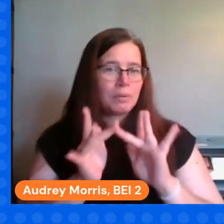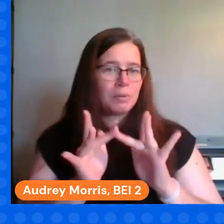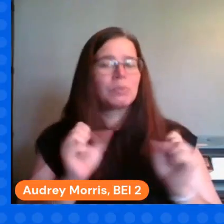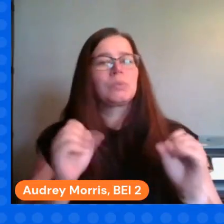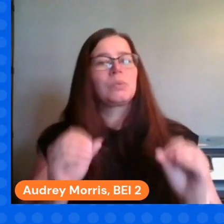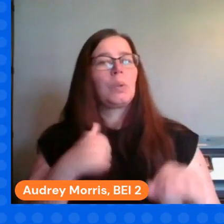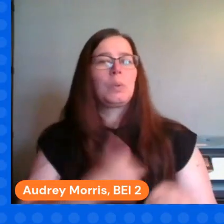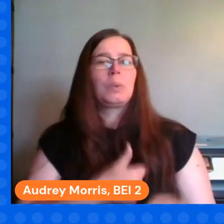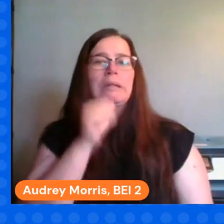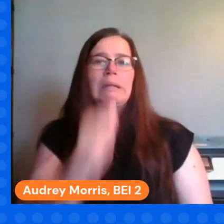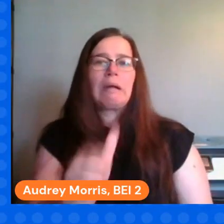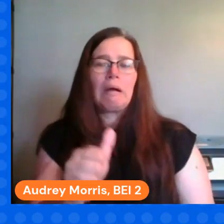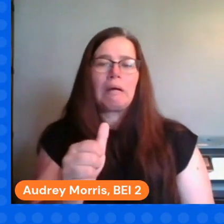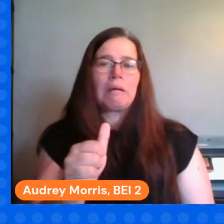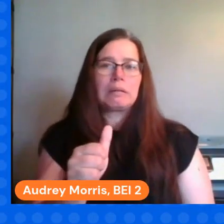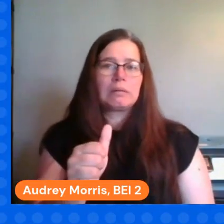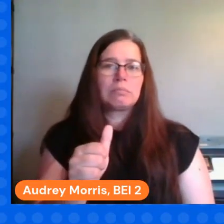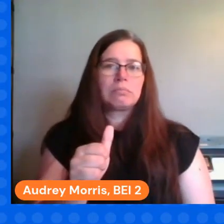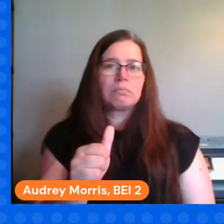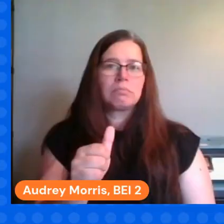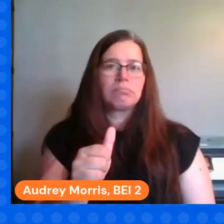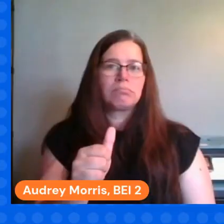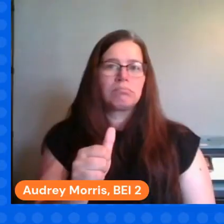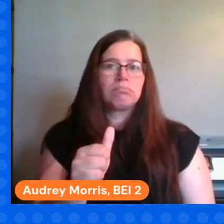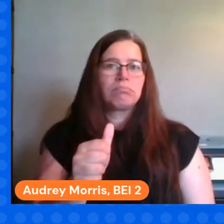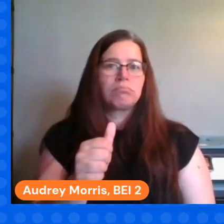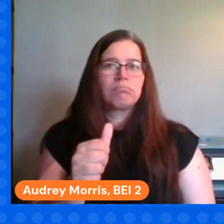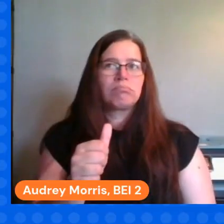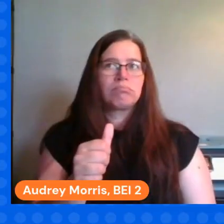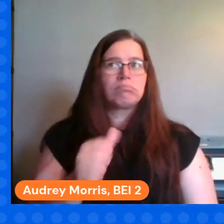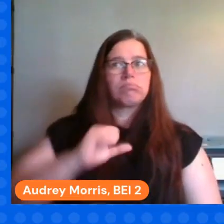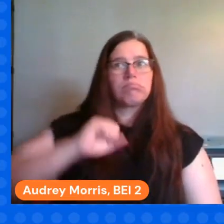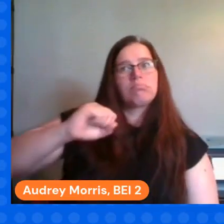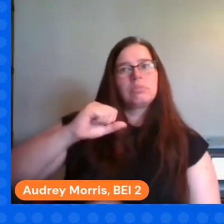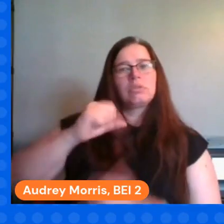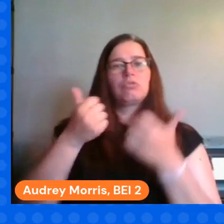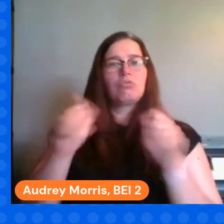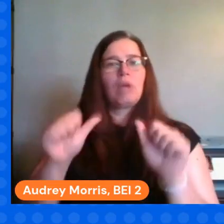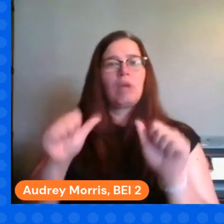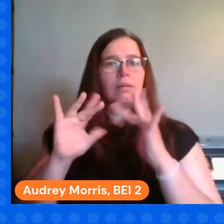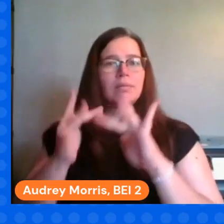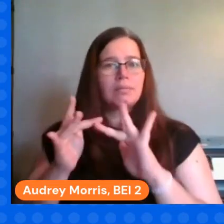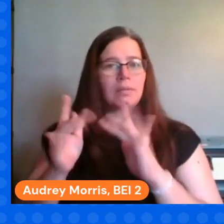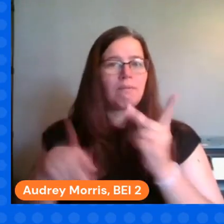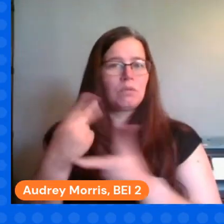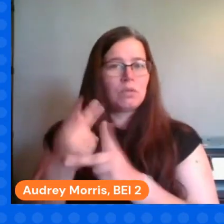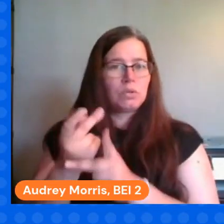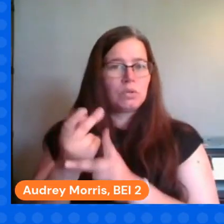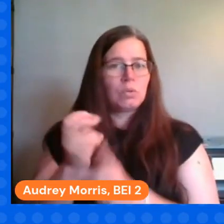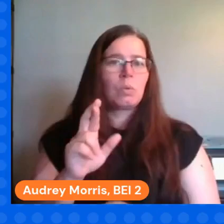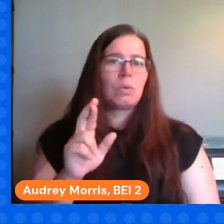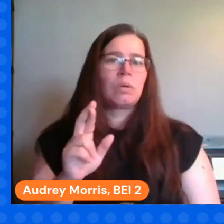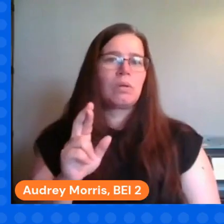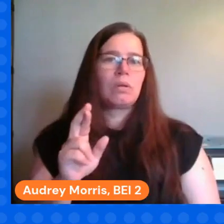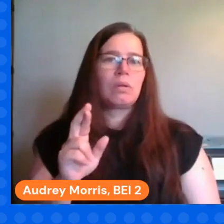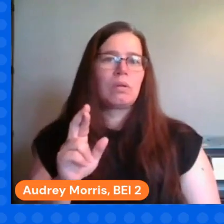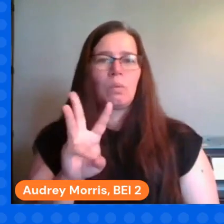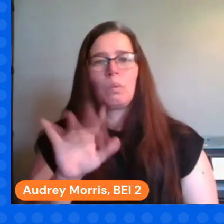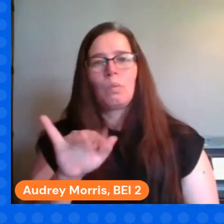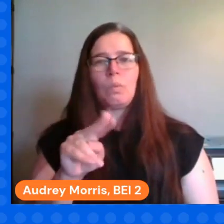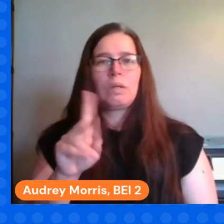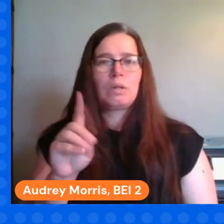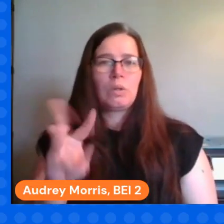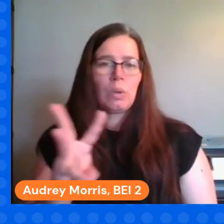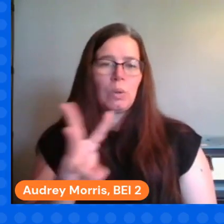not going to do a web version of OctoStudio, but or just a Windows or a Mac version. It'll be something we